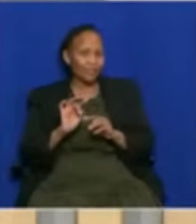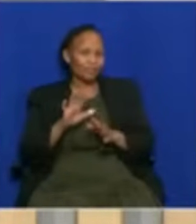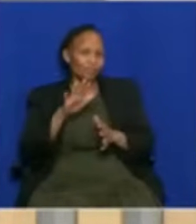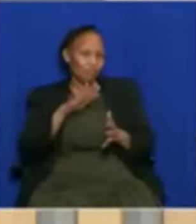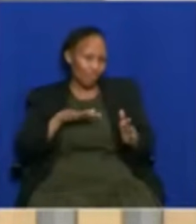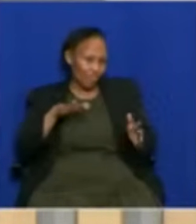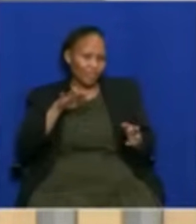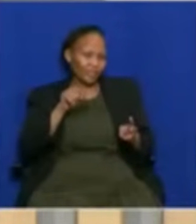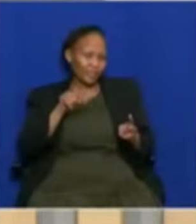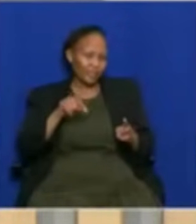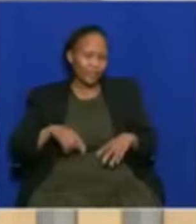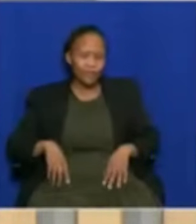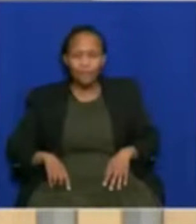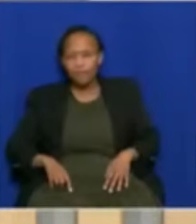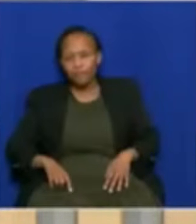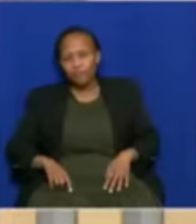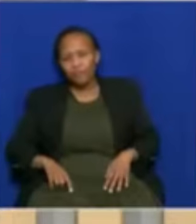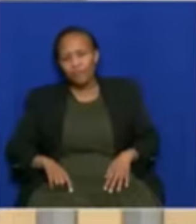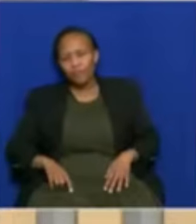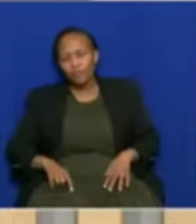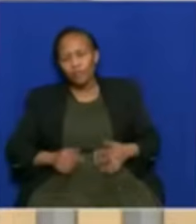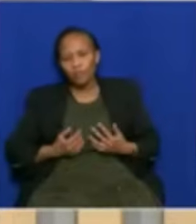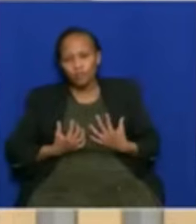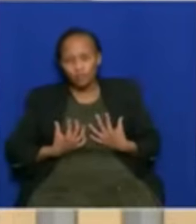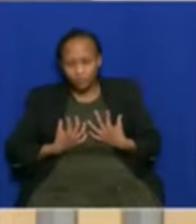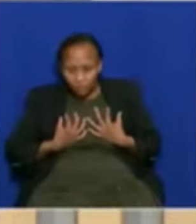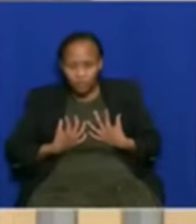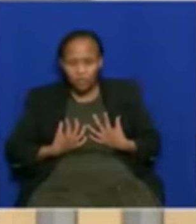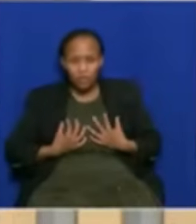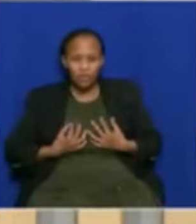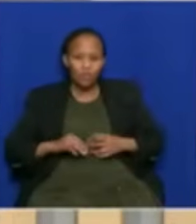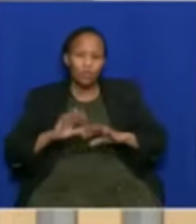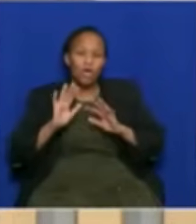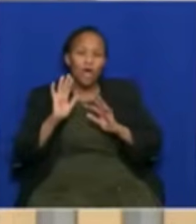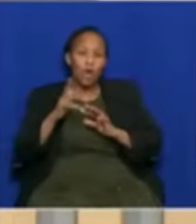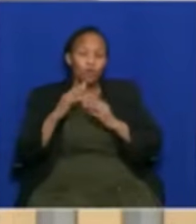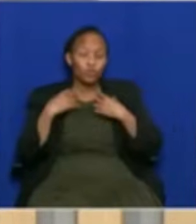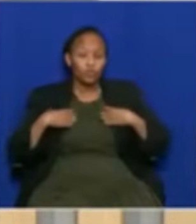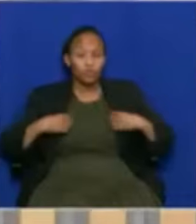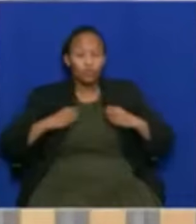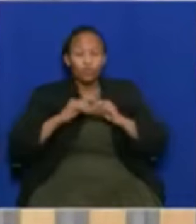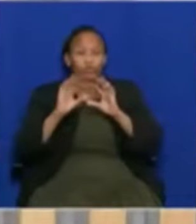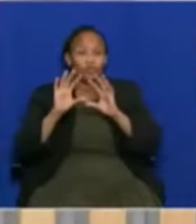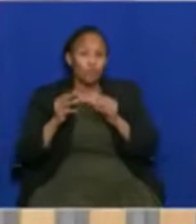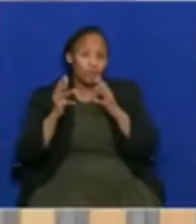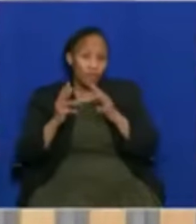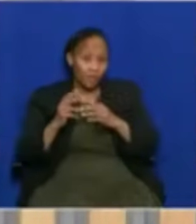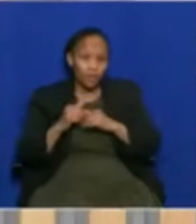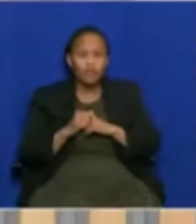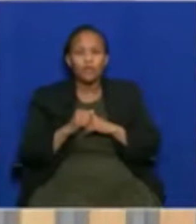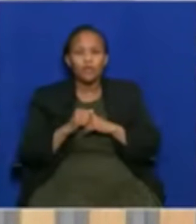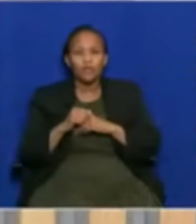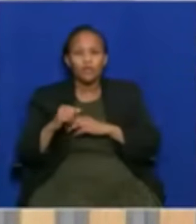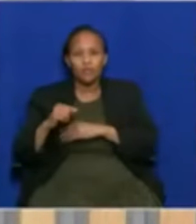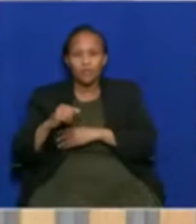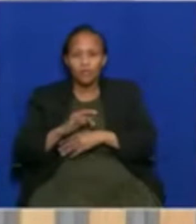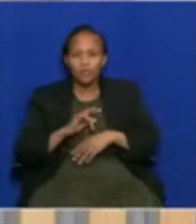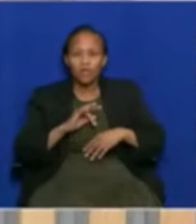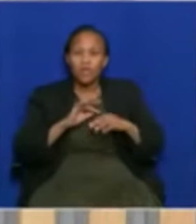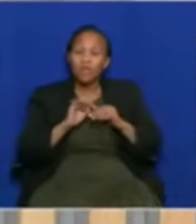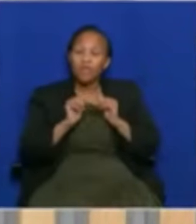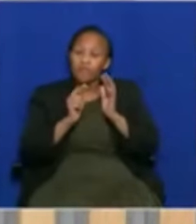Because on your logic, this advert that says a lawyer with a law degree must apply. On this